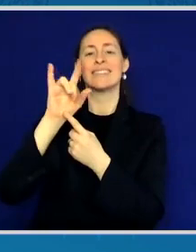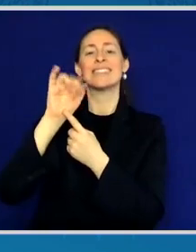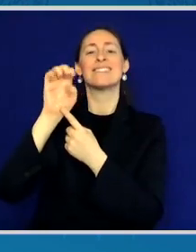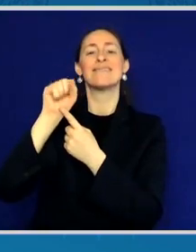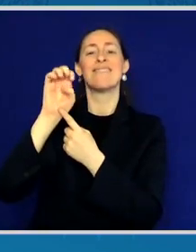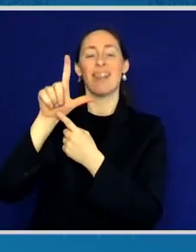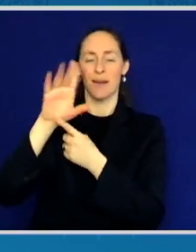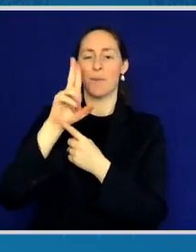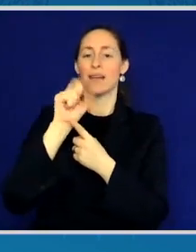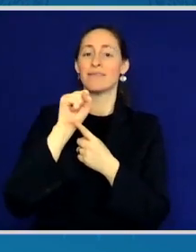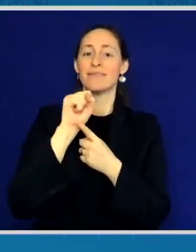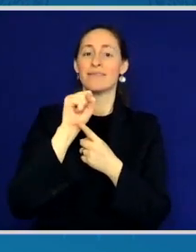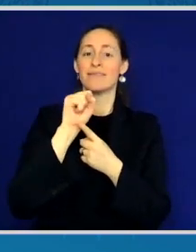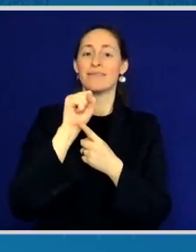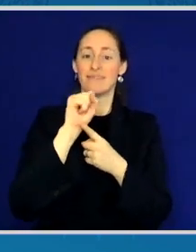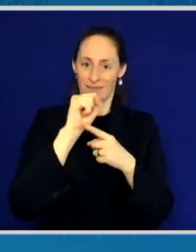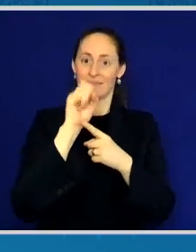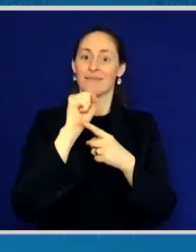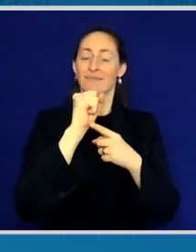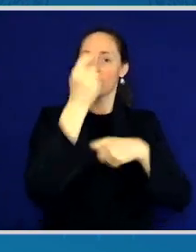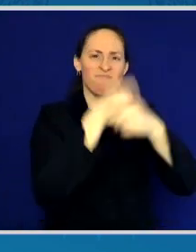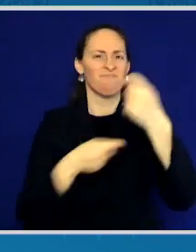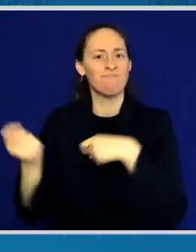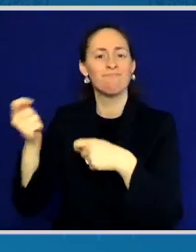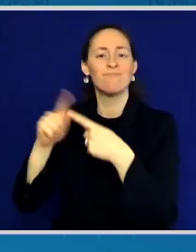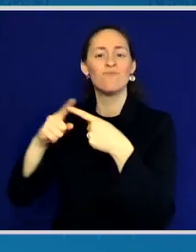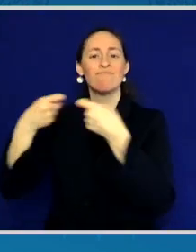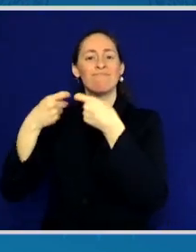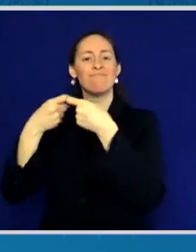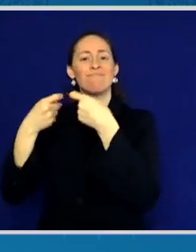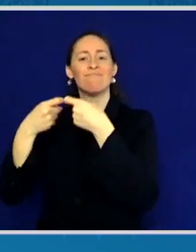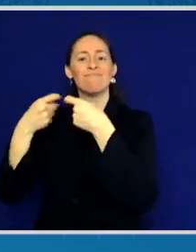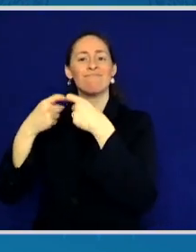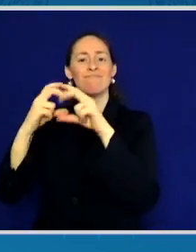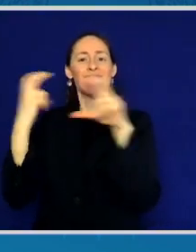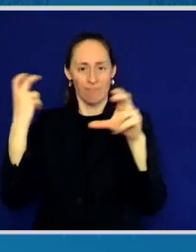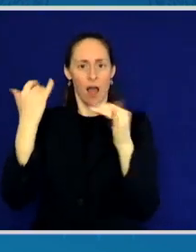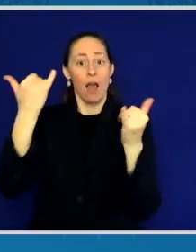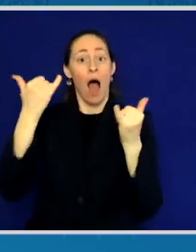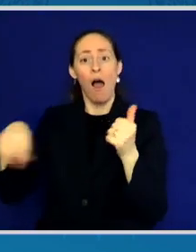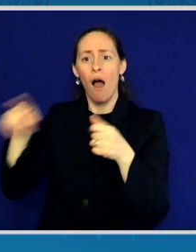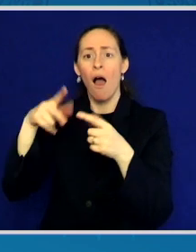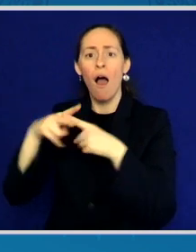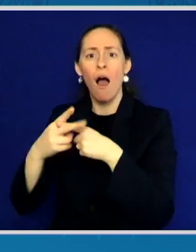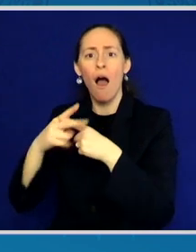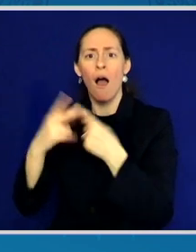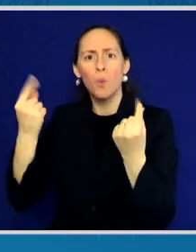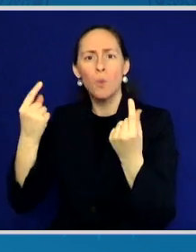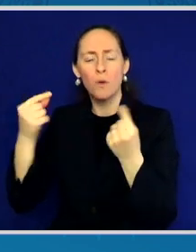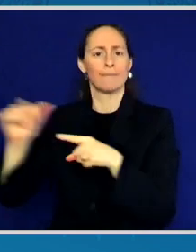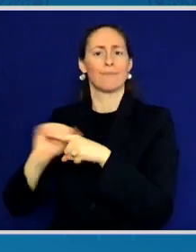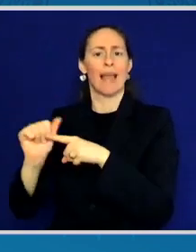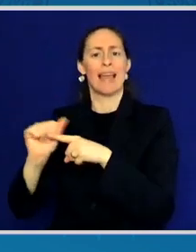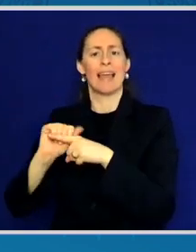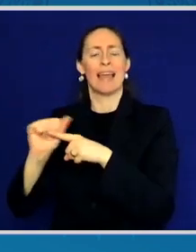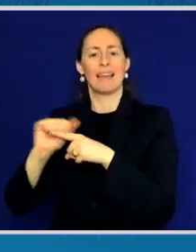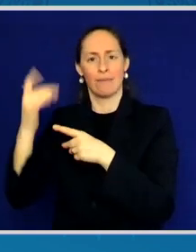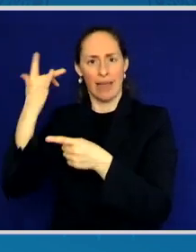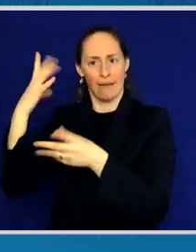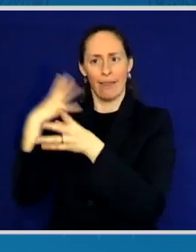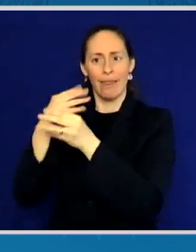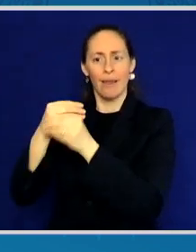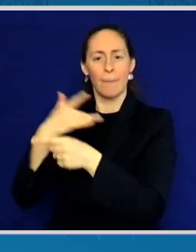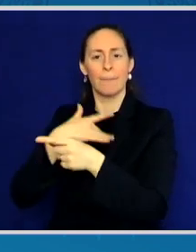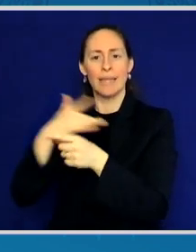you have a whole lot of mechanics in Local 627 that are trained to work on diesel buses, diesel engines. Talk about